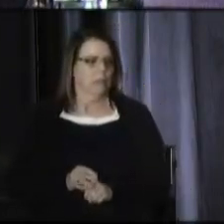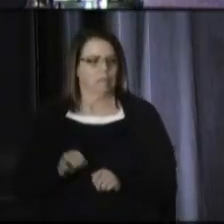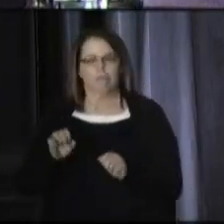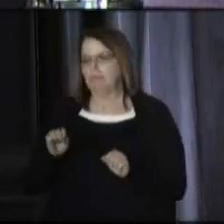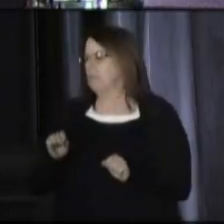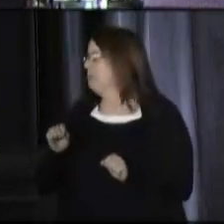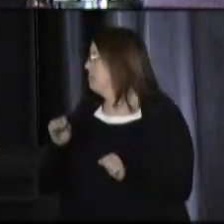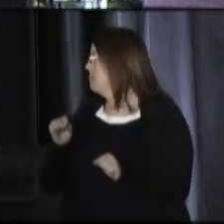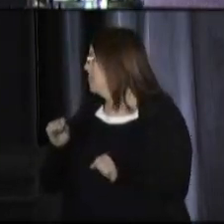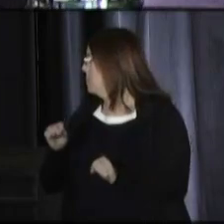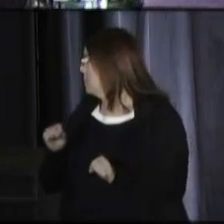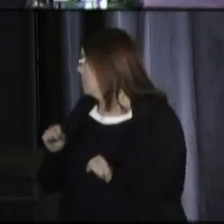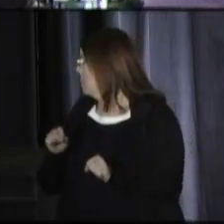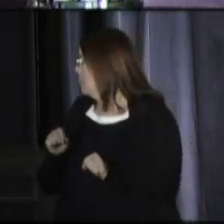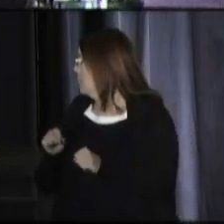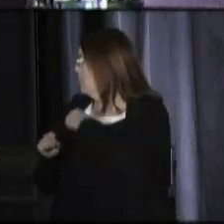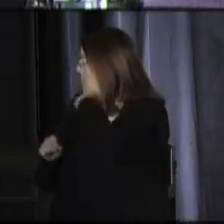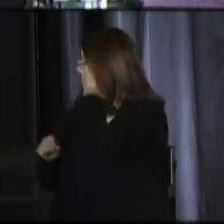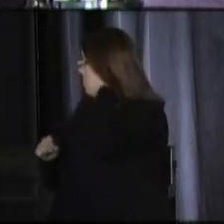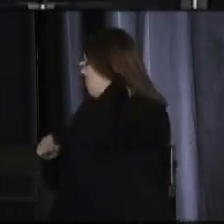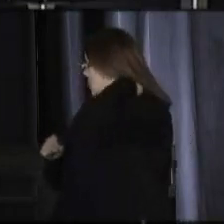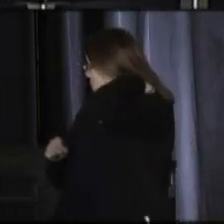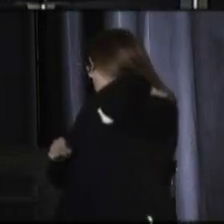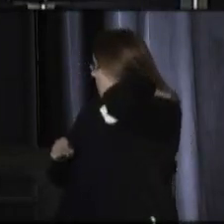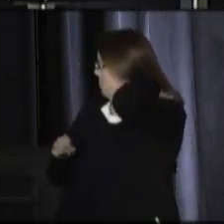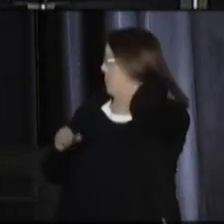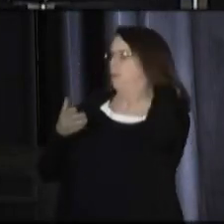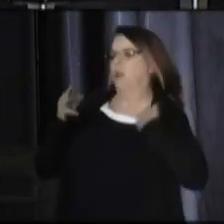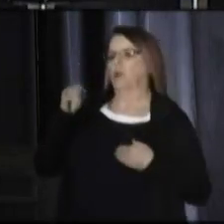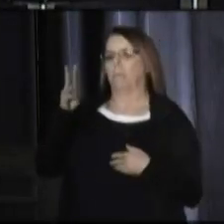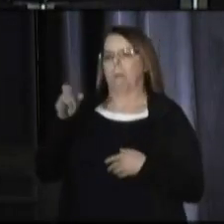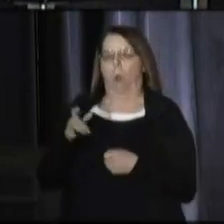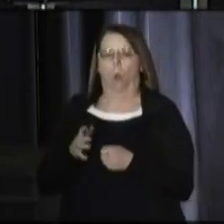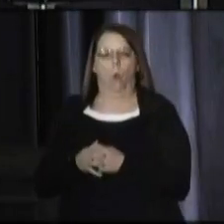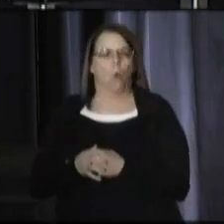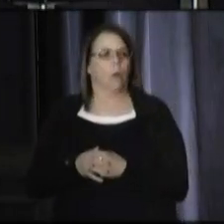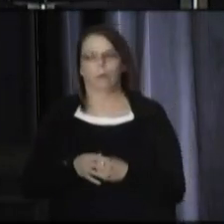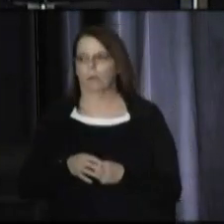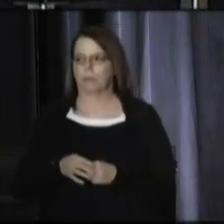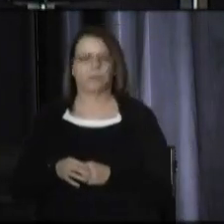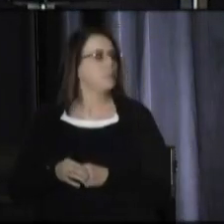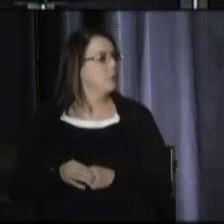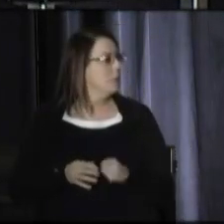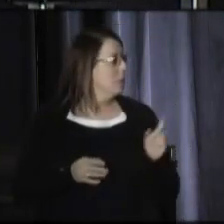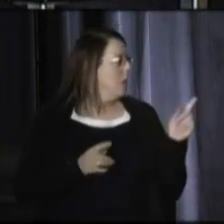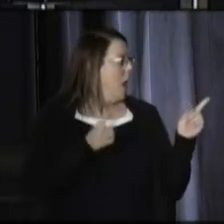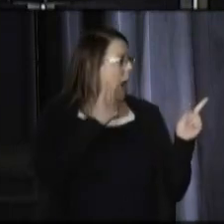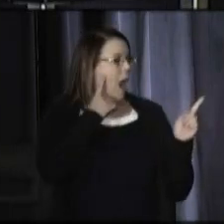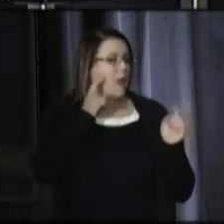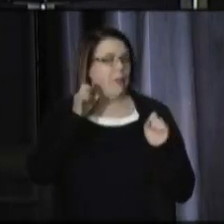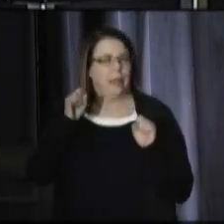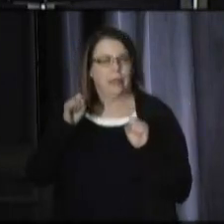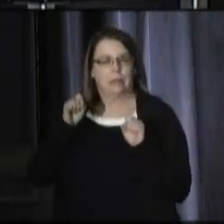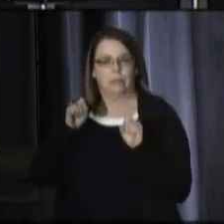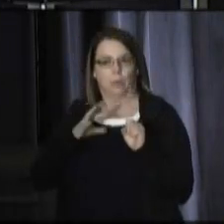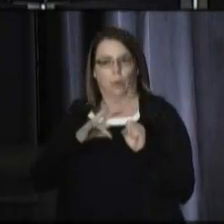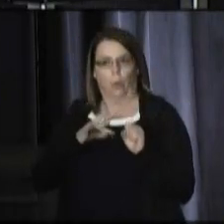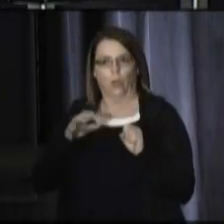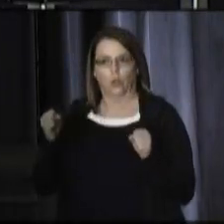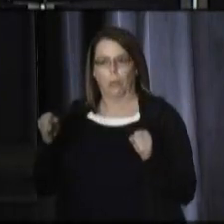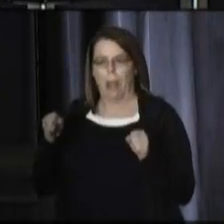Hakyang Cha. And so I'd love to know, and I'd love for you to share with the audience, what is some of the, the first works, whether